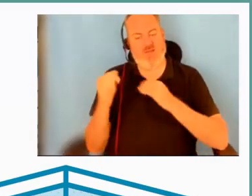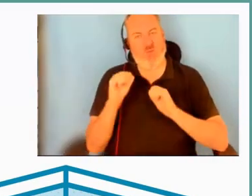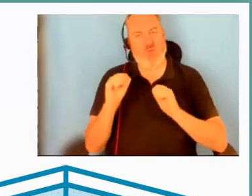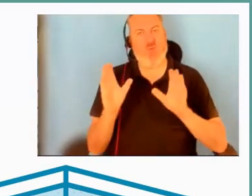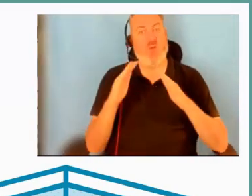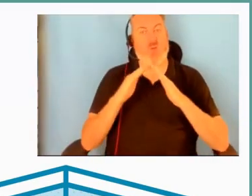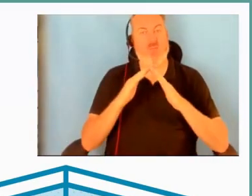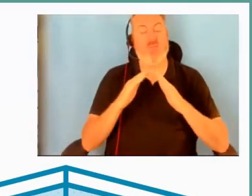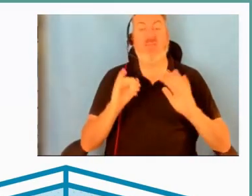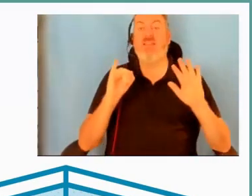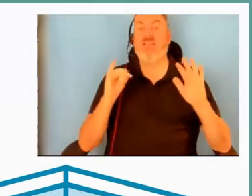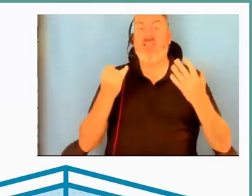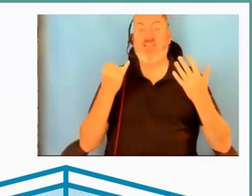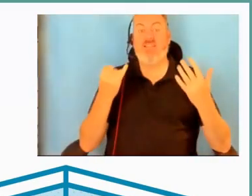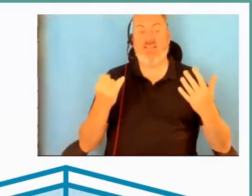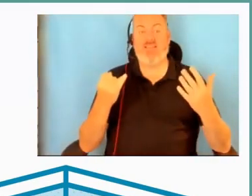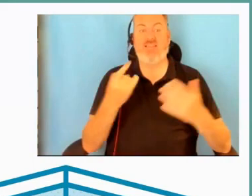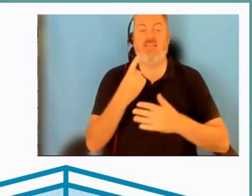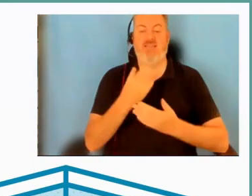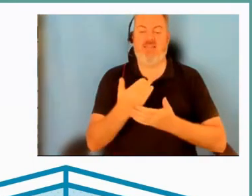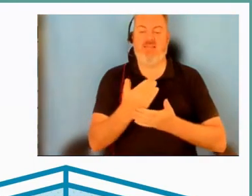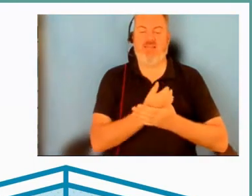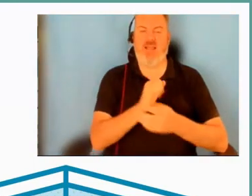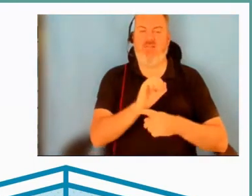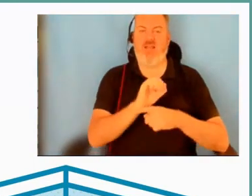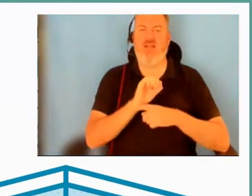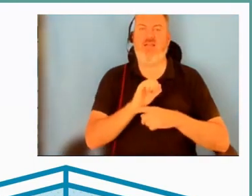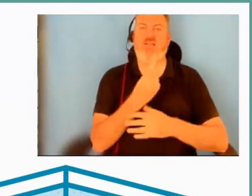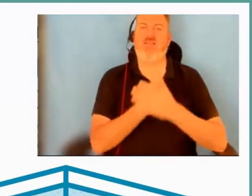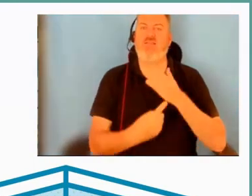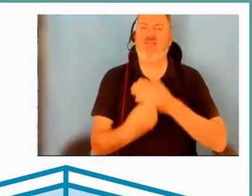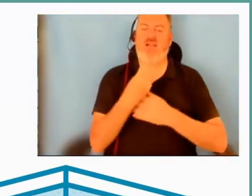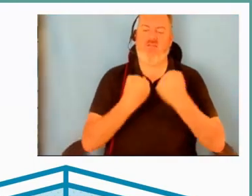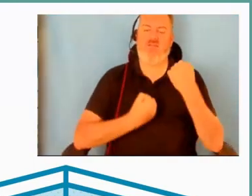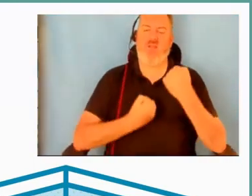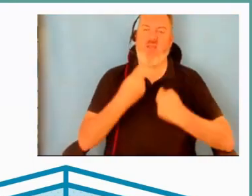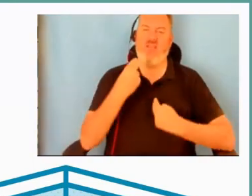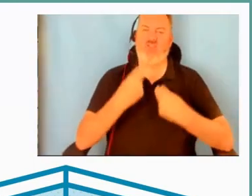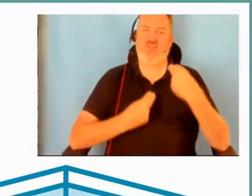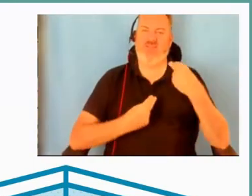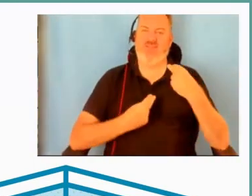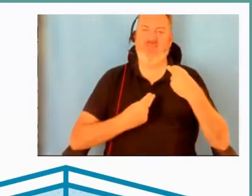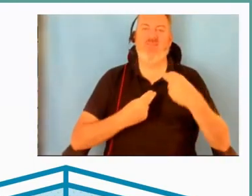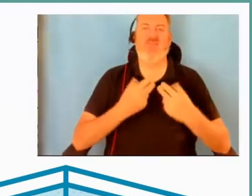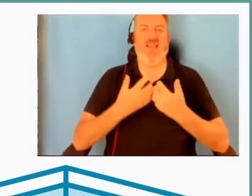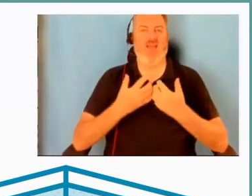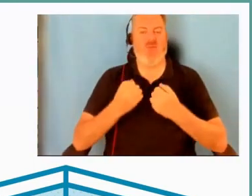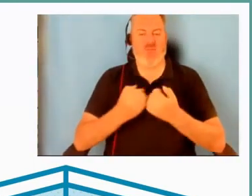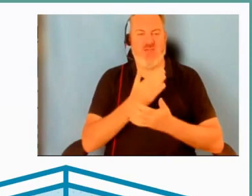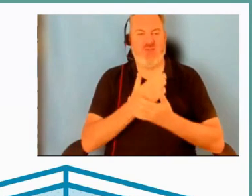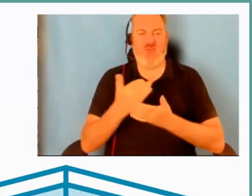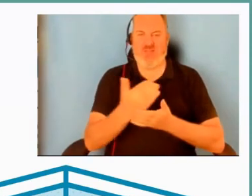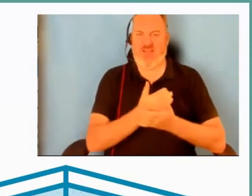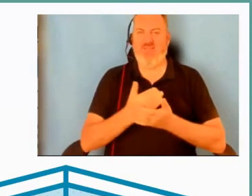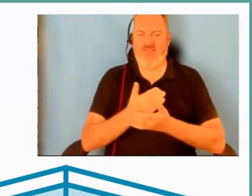6 is safeguarding and self-evaluation. So this is how to know if a tool is working for you and also how to stay safe as